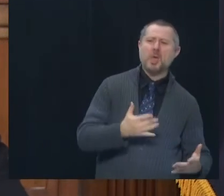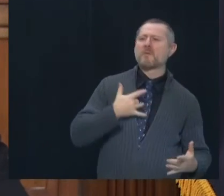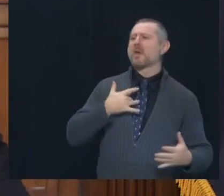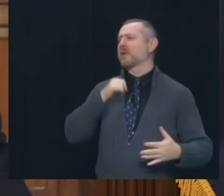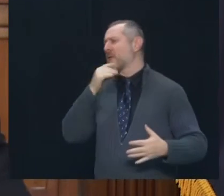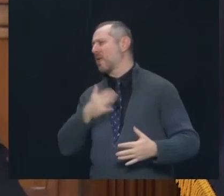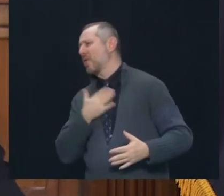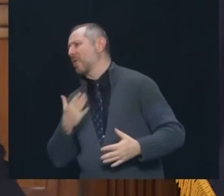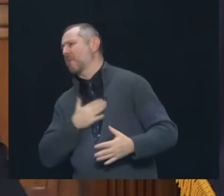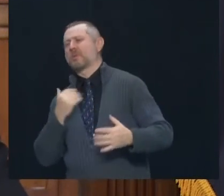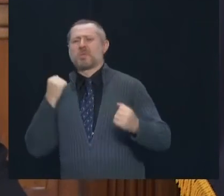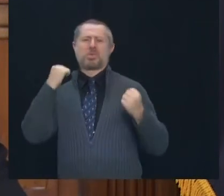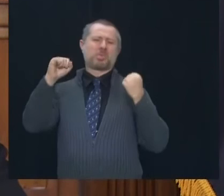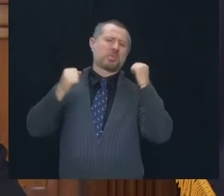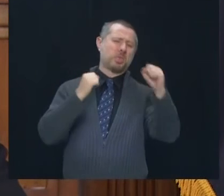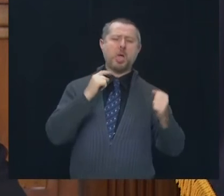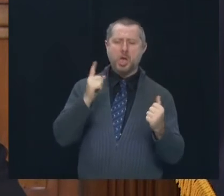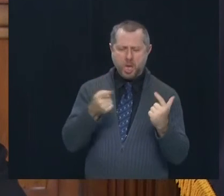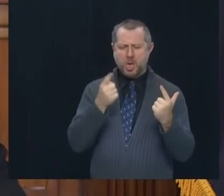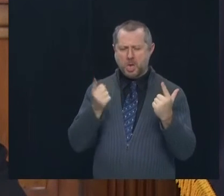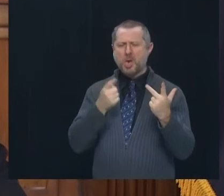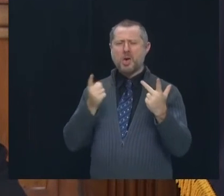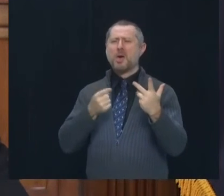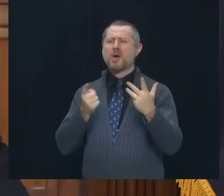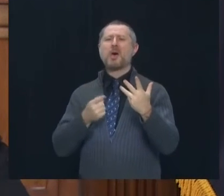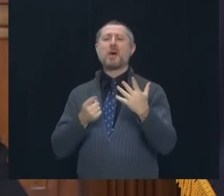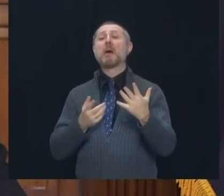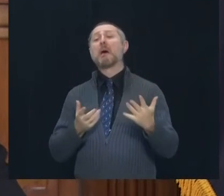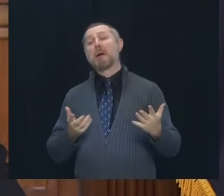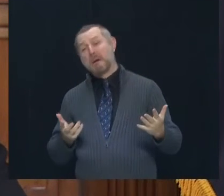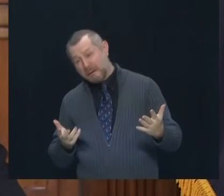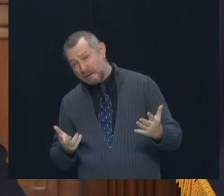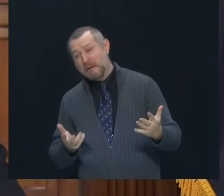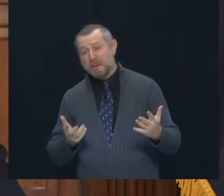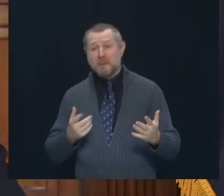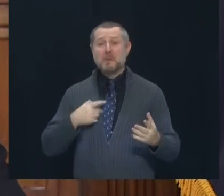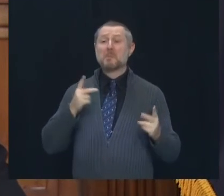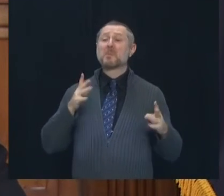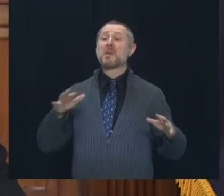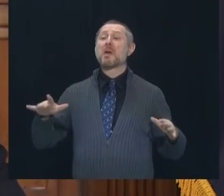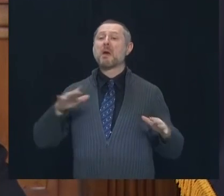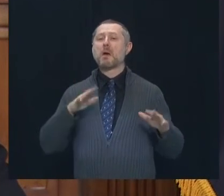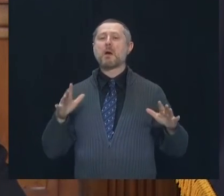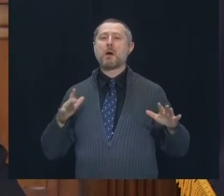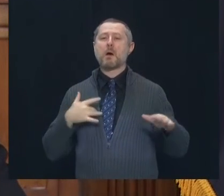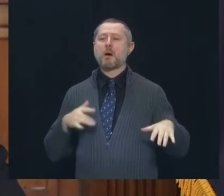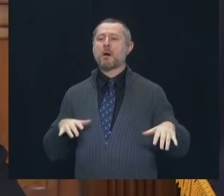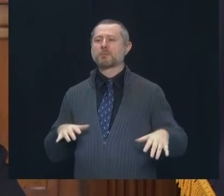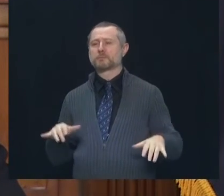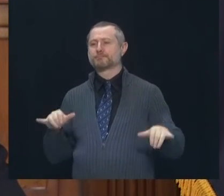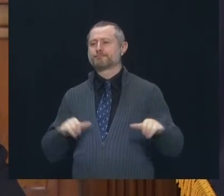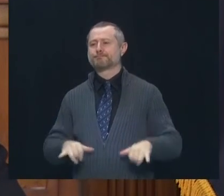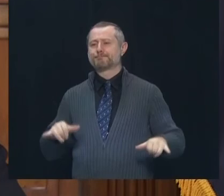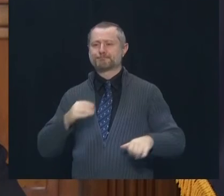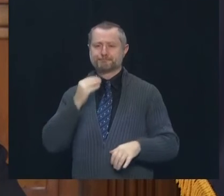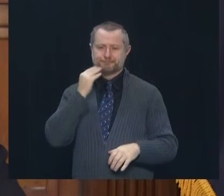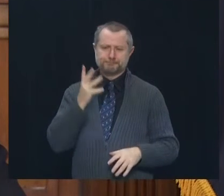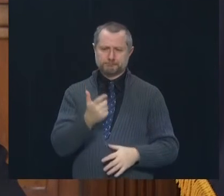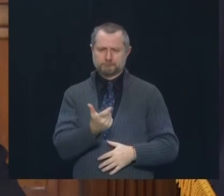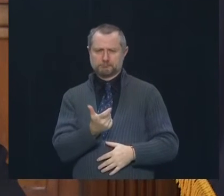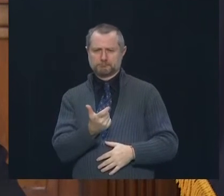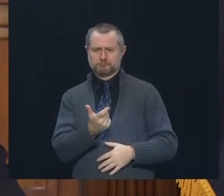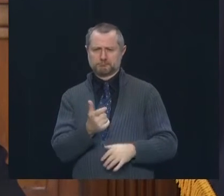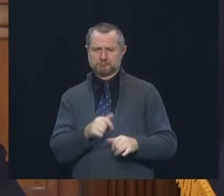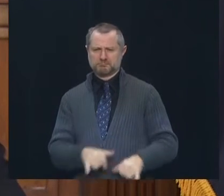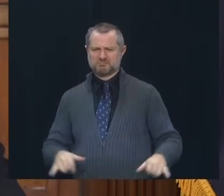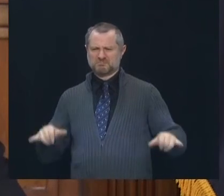unhappy and a captive audience. Everybody sitting at home and saw that Mr. Floyd murder on